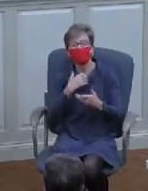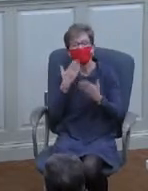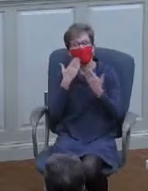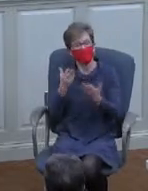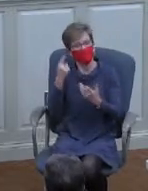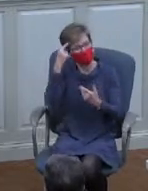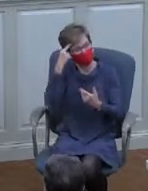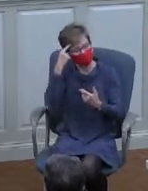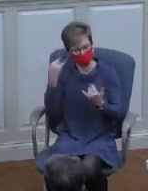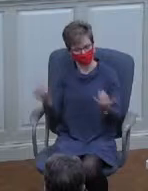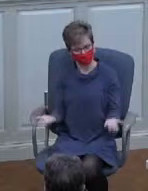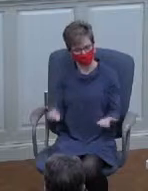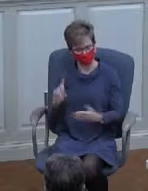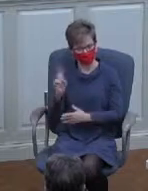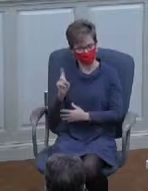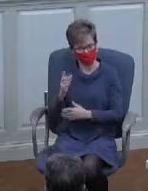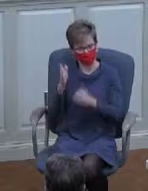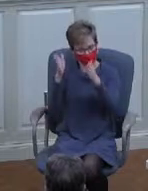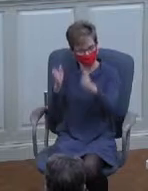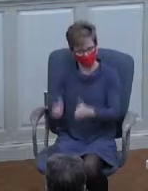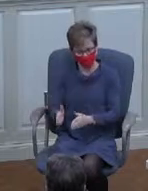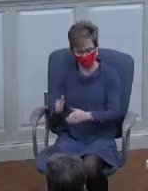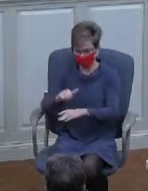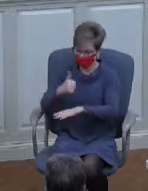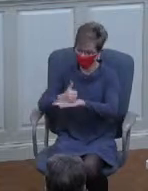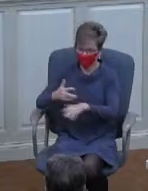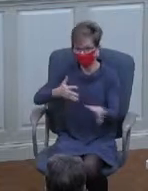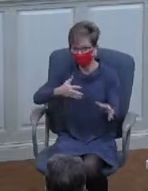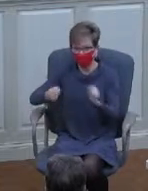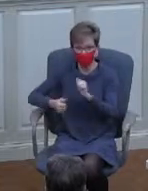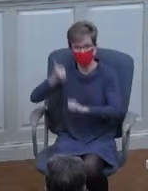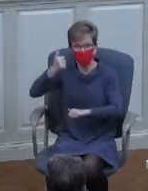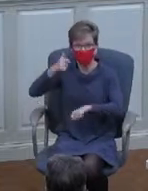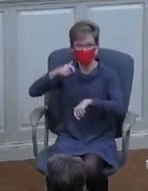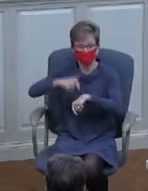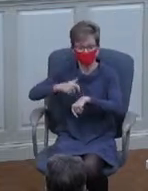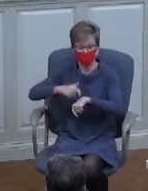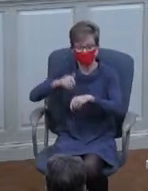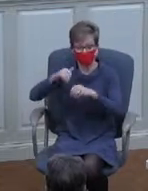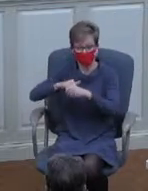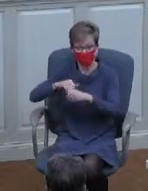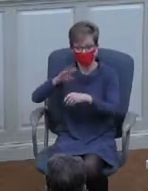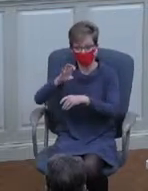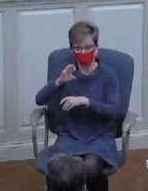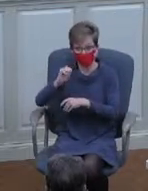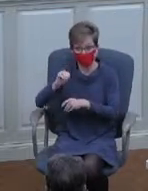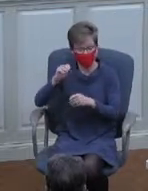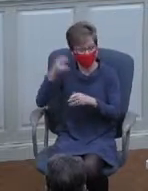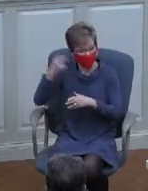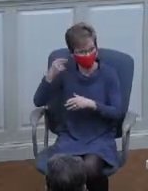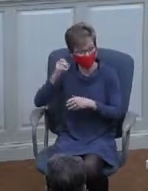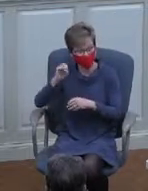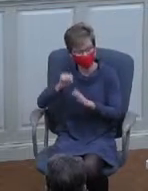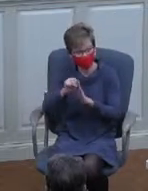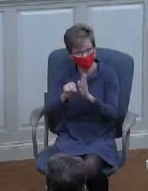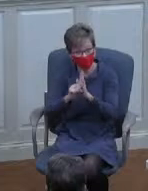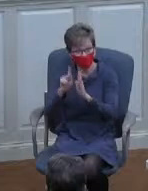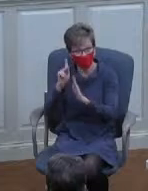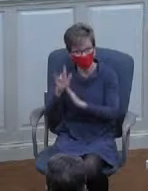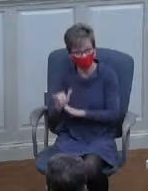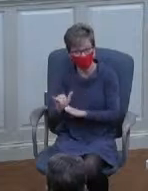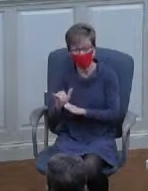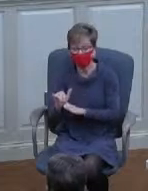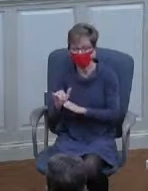Danville setting the fastest time in the 400-meter dash in the history of the state of Kentucky. LaFonda did that, and now she's here